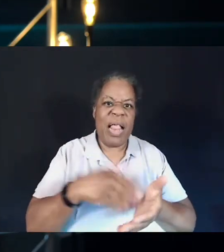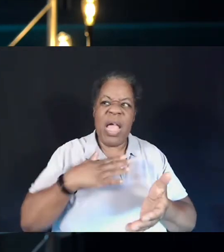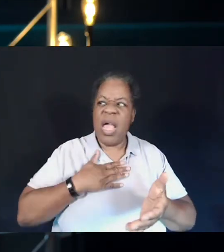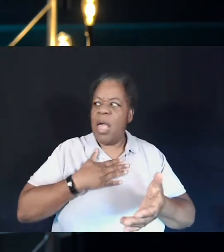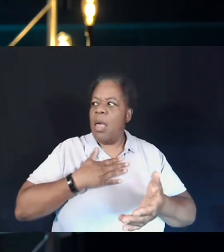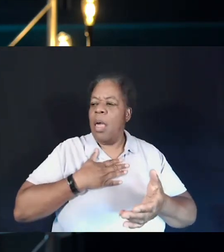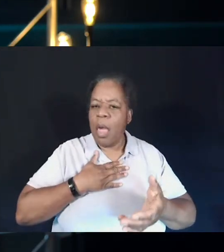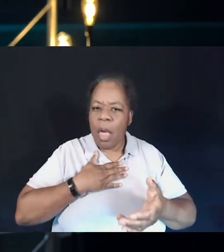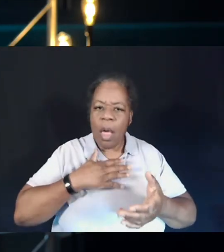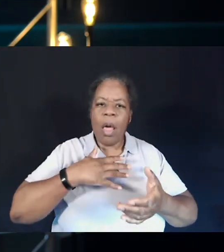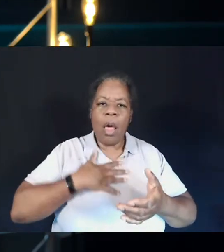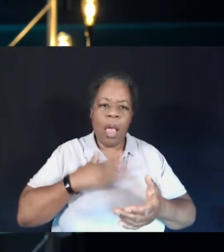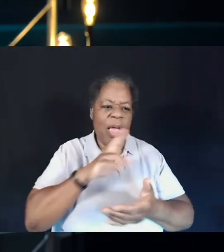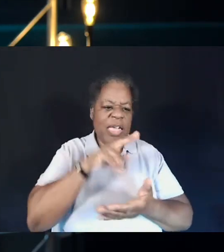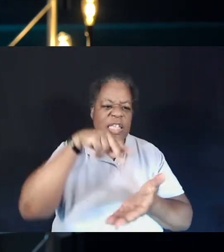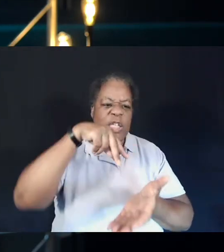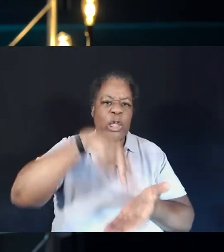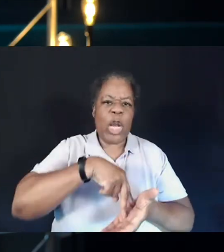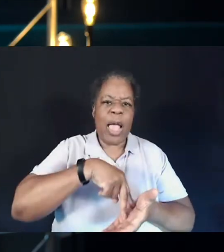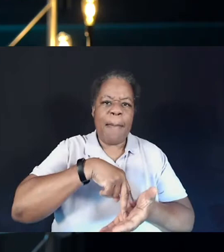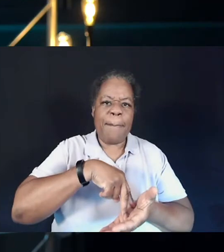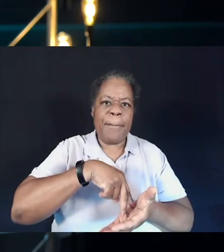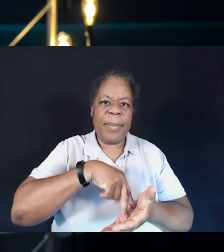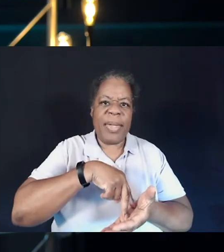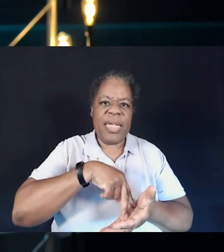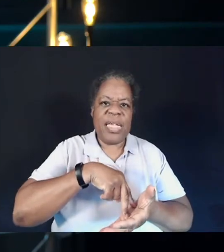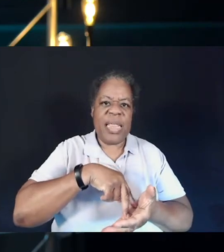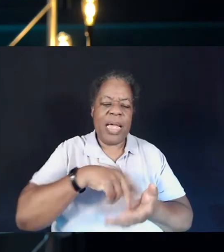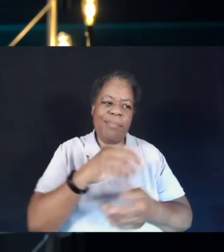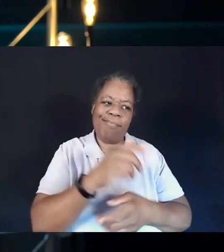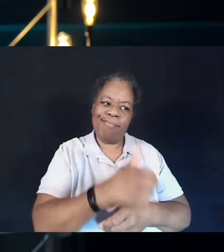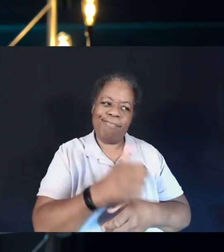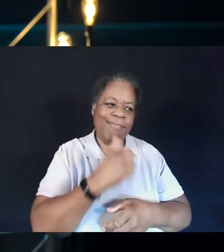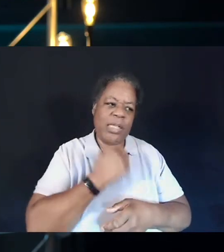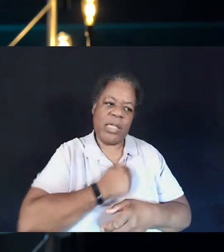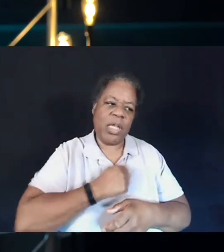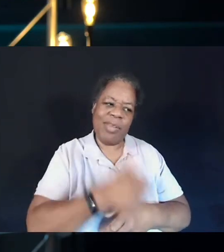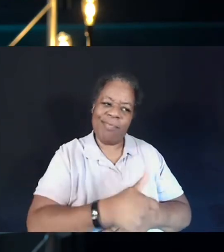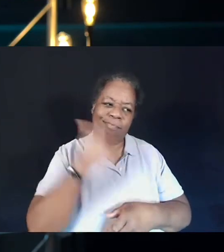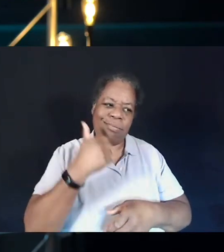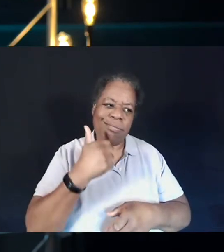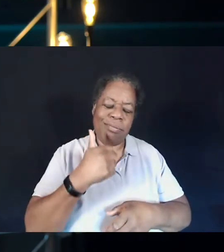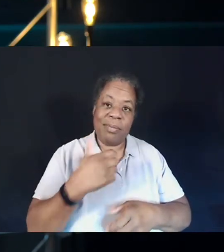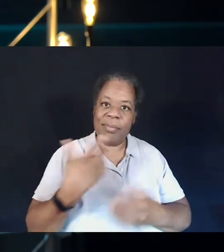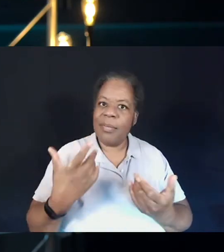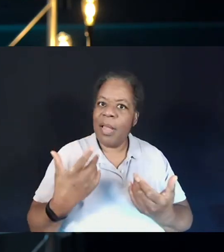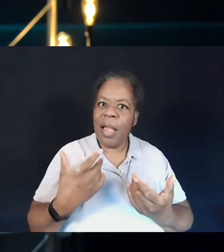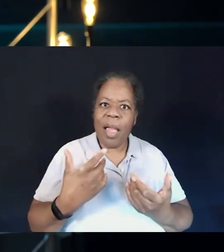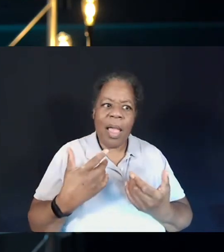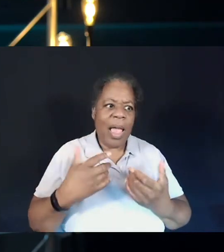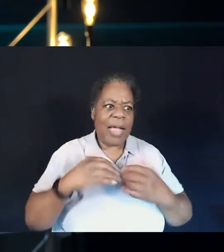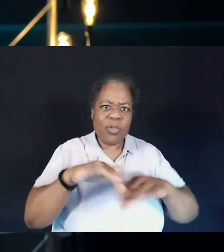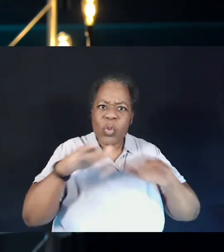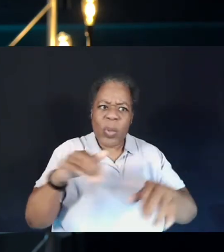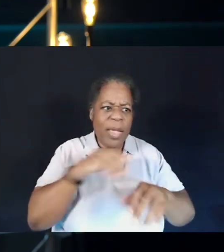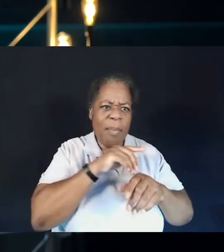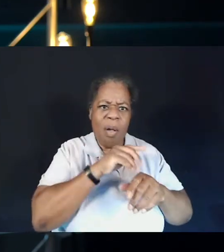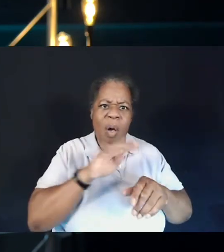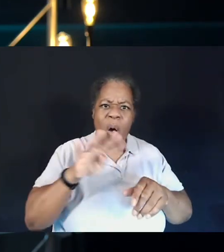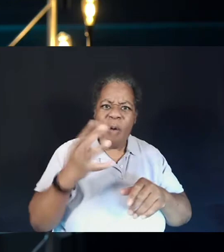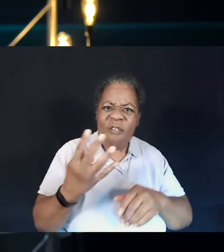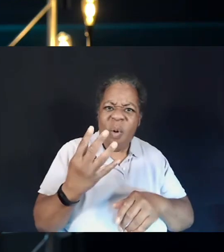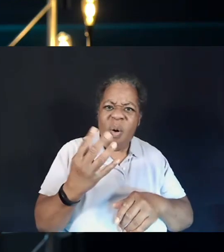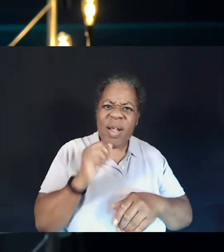promptly disqualified. It turns out apparently you have to swim the whole way without stopping. Who knew? I mean, it's ridiculous, but like I didn't even